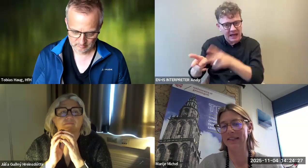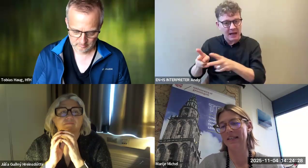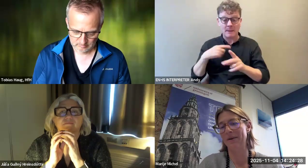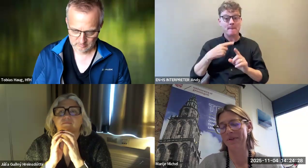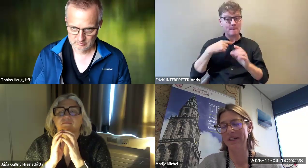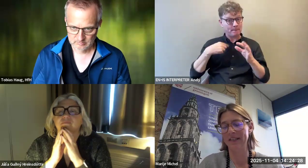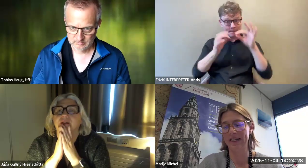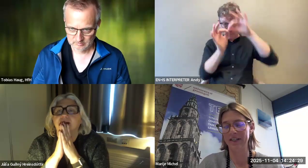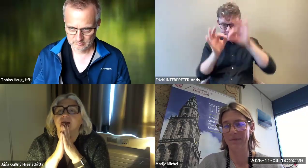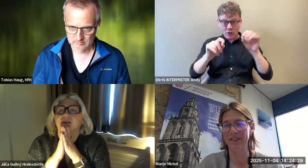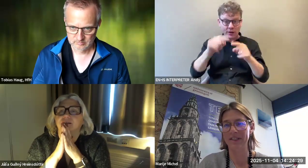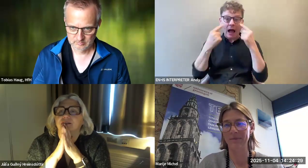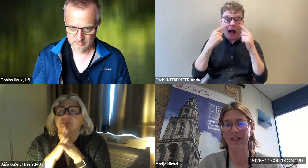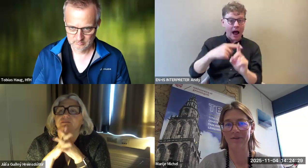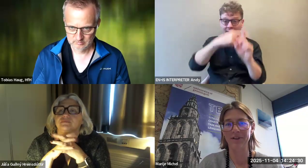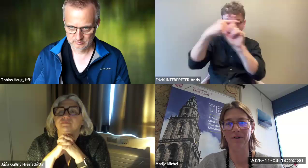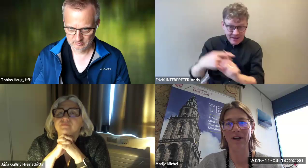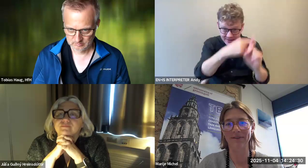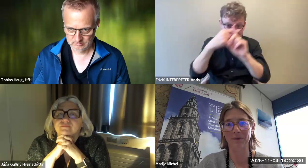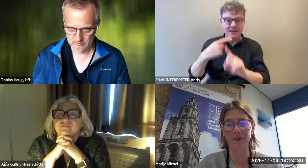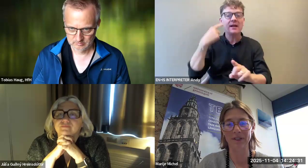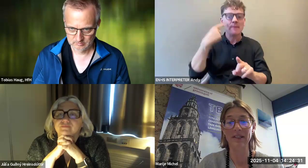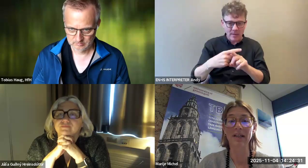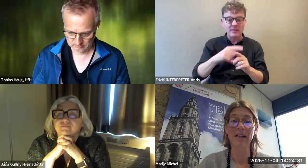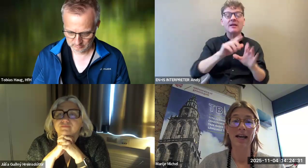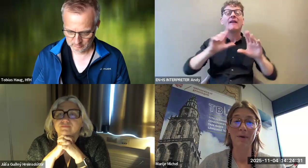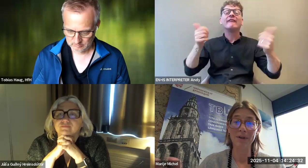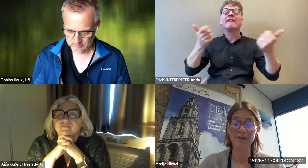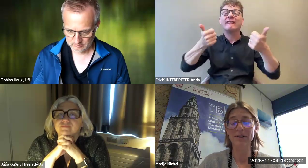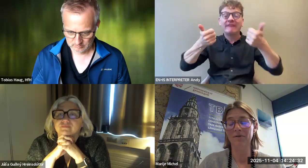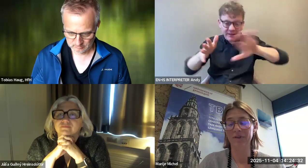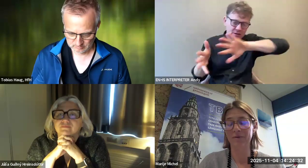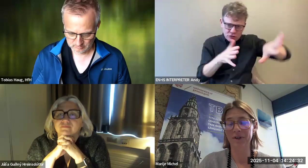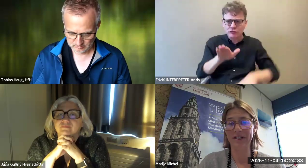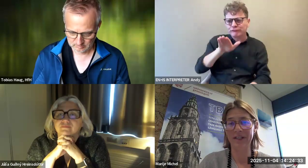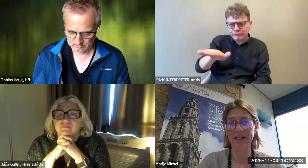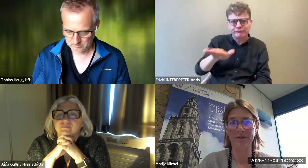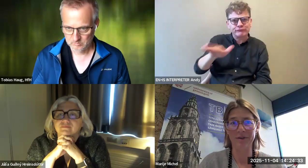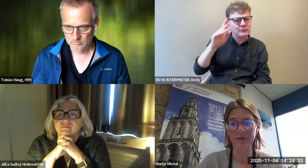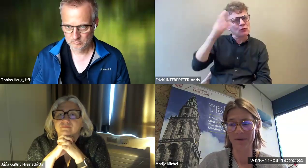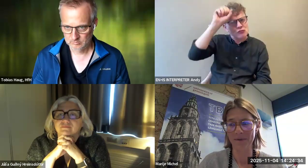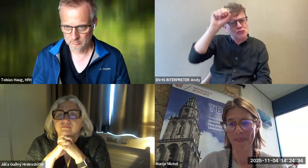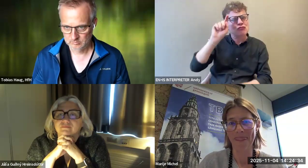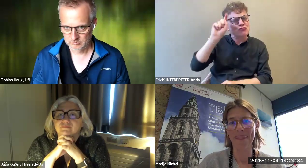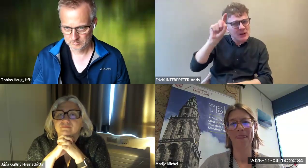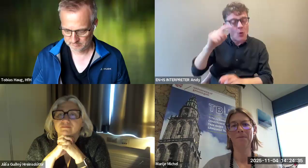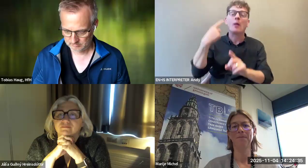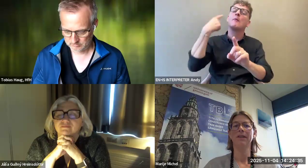eye gazes and we engaged them in a stimulatory call afterwards. And we also recorded their keystrokes.